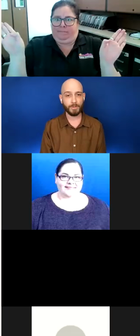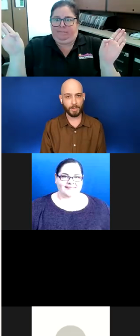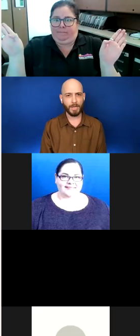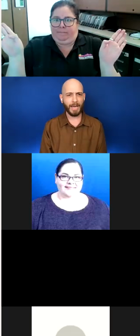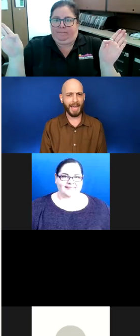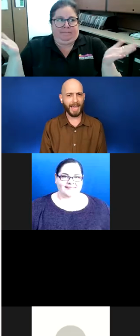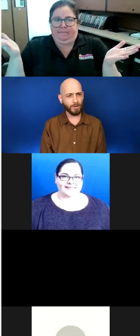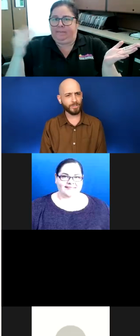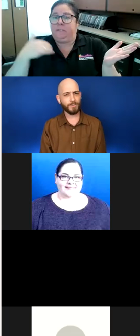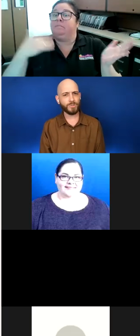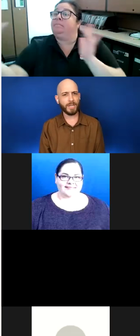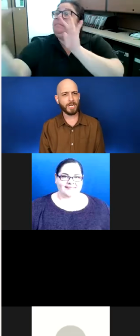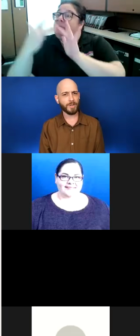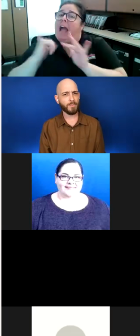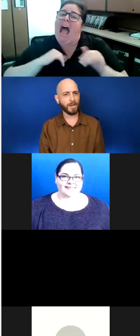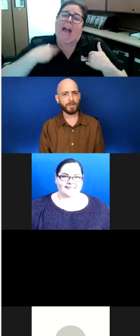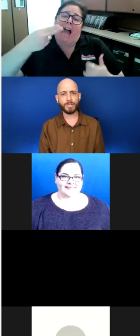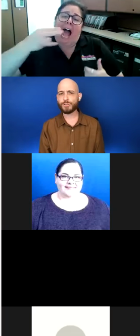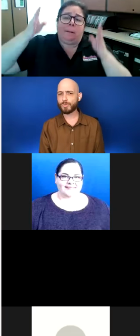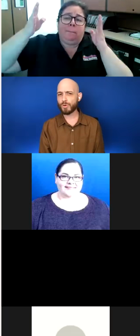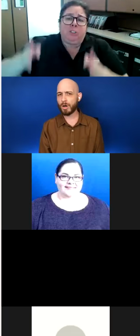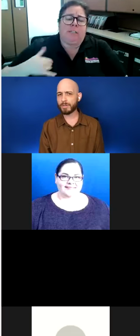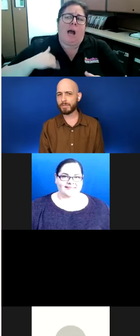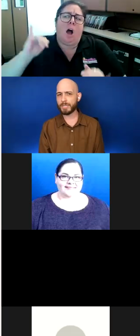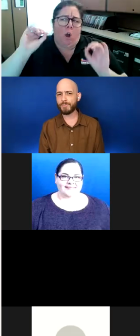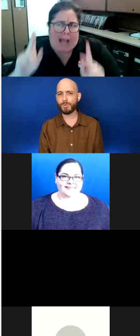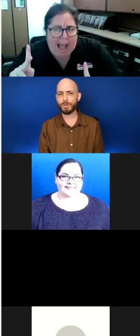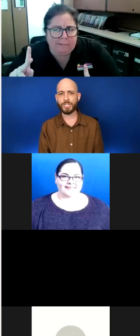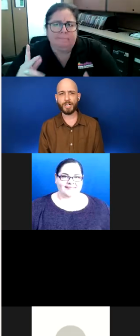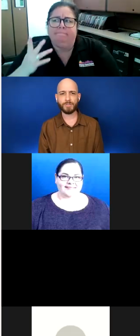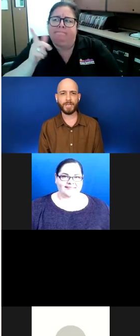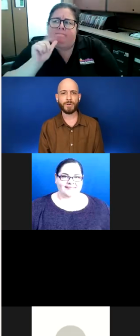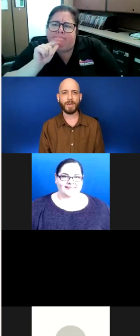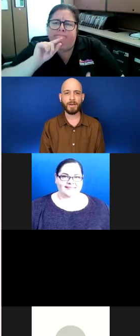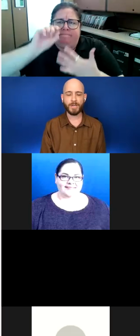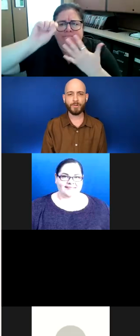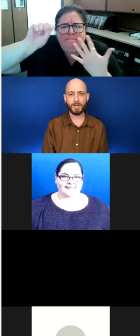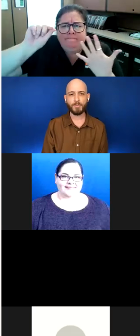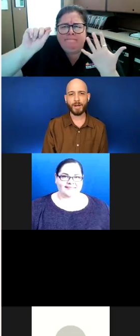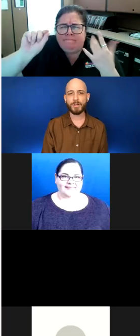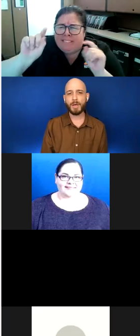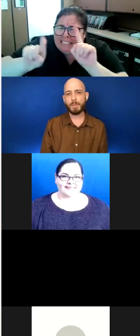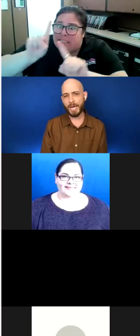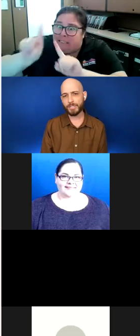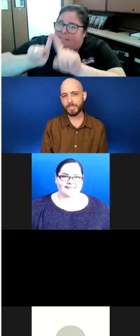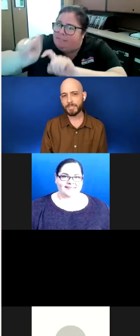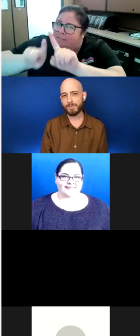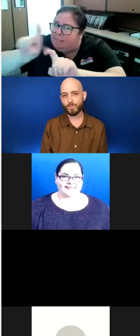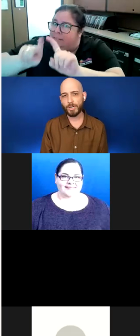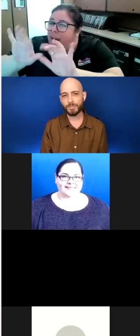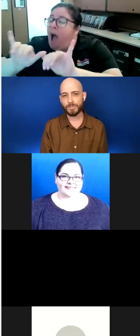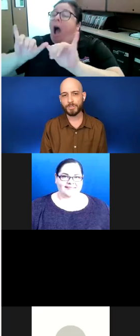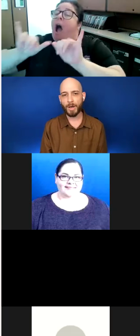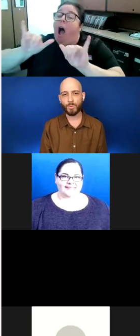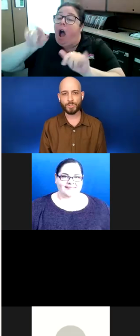use. And also, if you say hearing impaired, it's too broad. If you were to reach out and say, okay, I have a hearing impaired patient